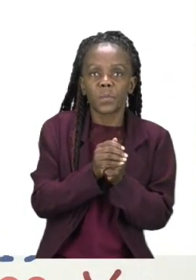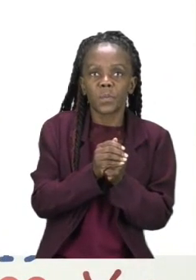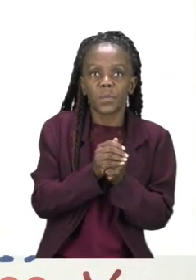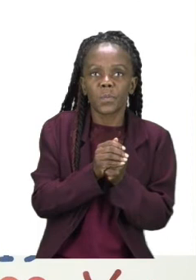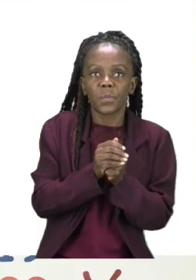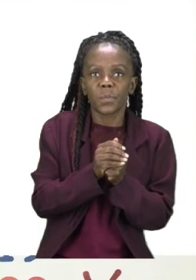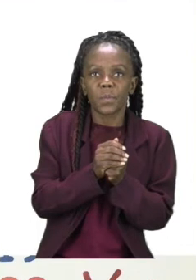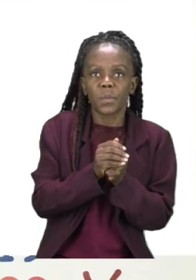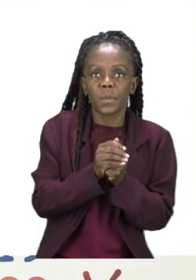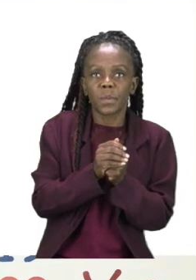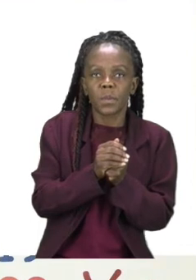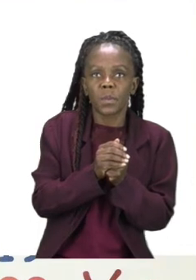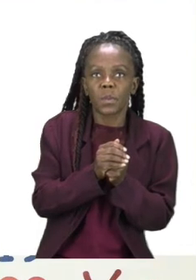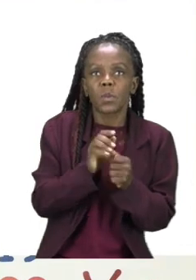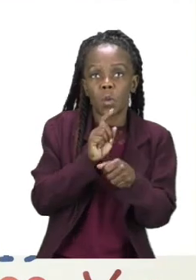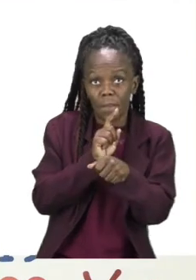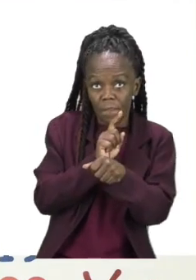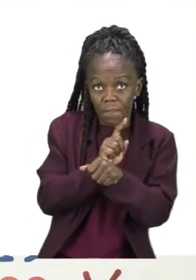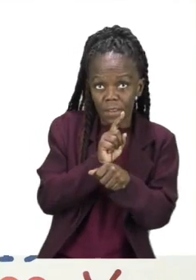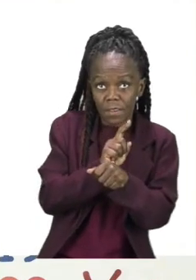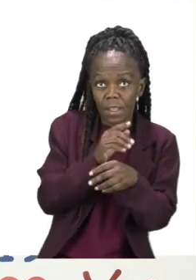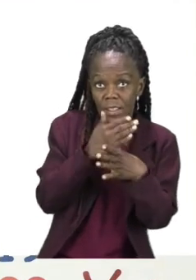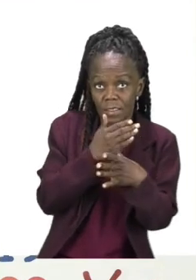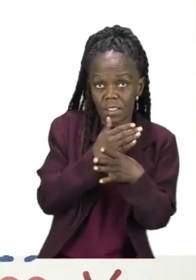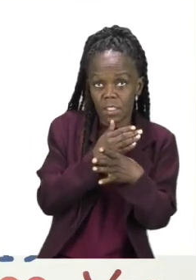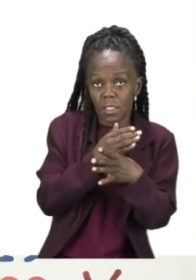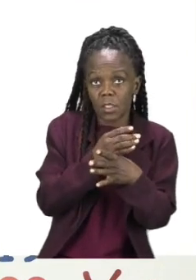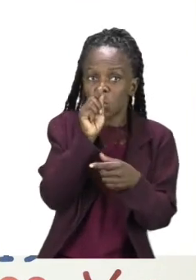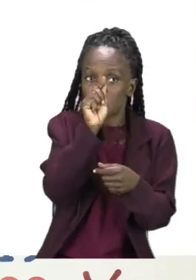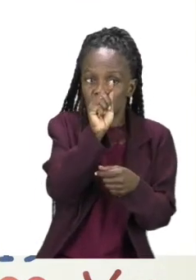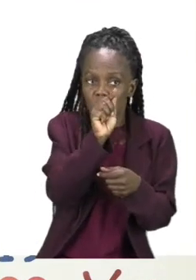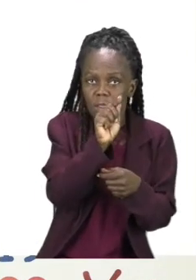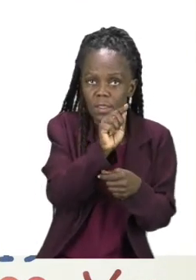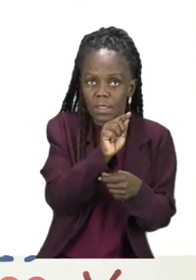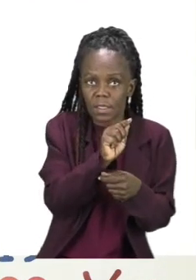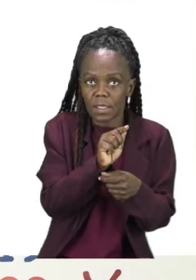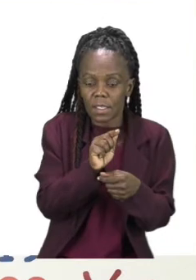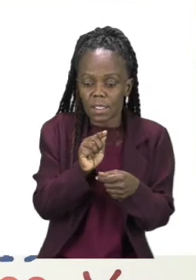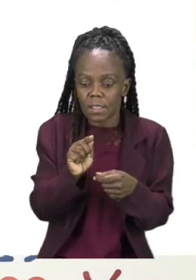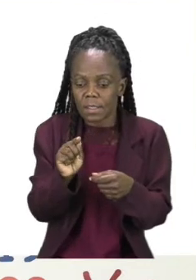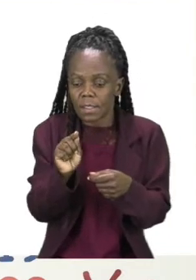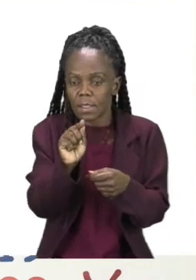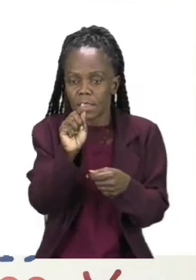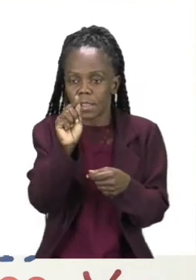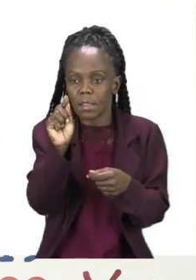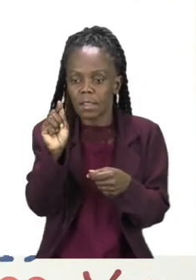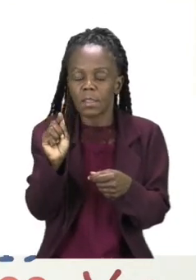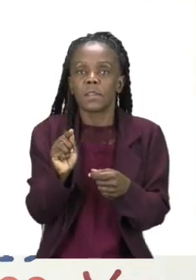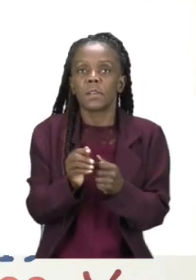exercise. Now remember, each line must be traced so that you'll be able to spell the